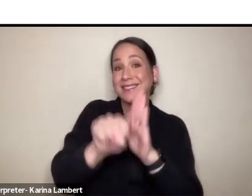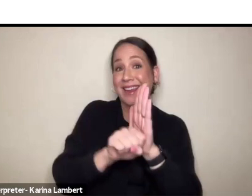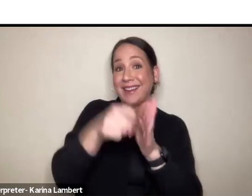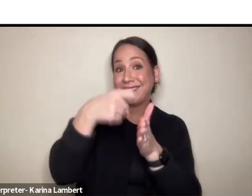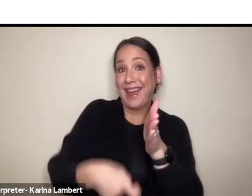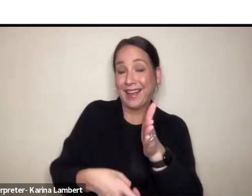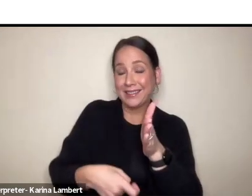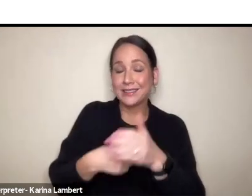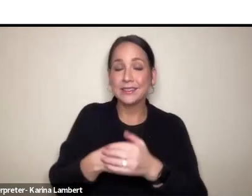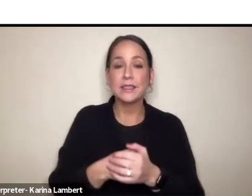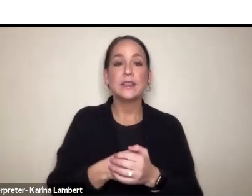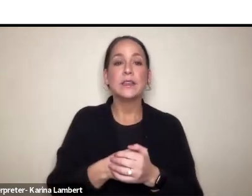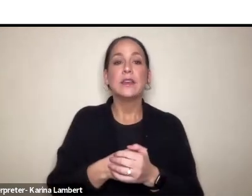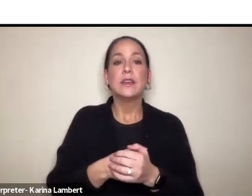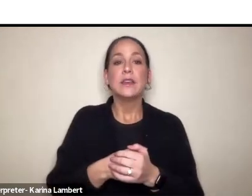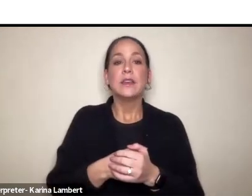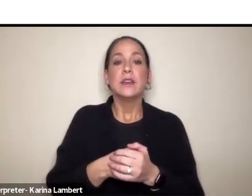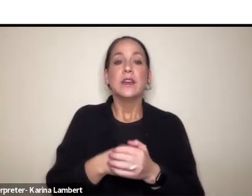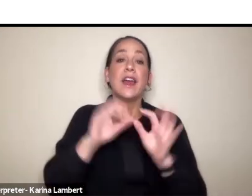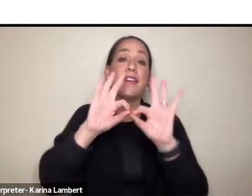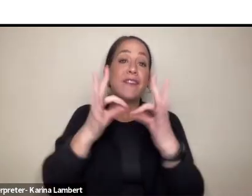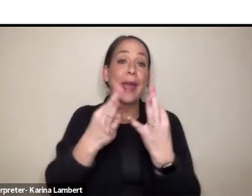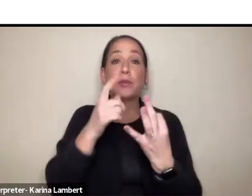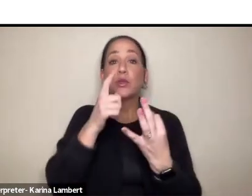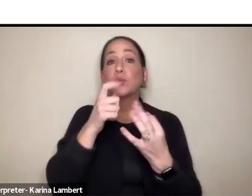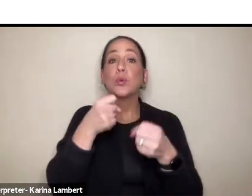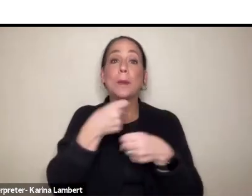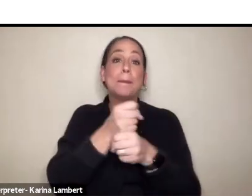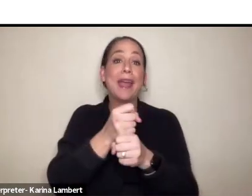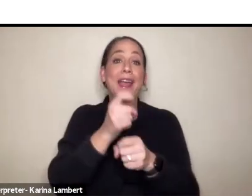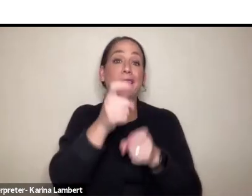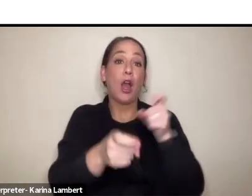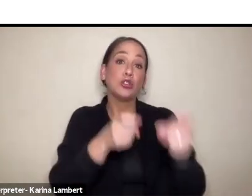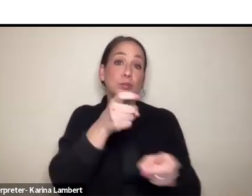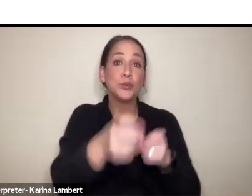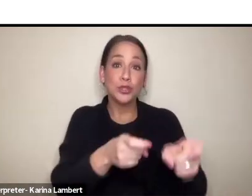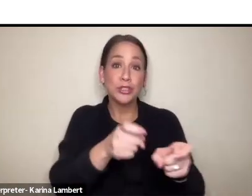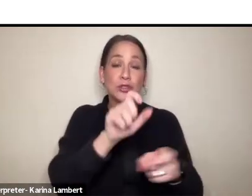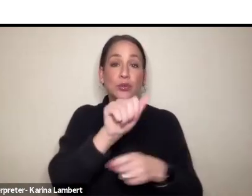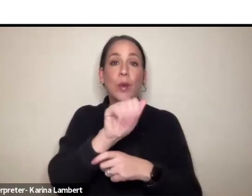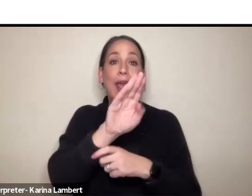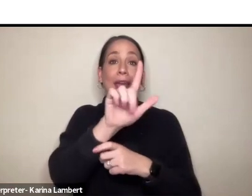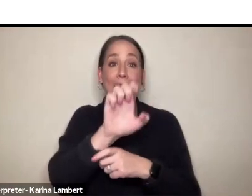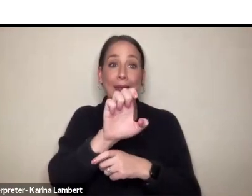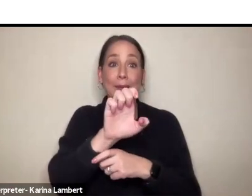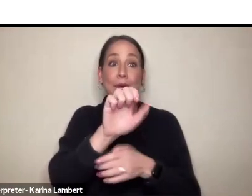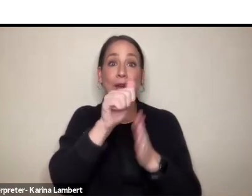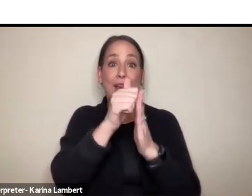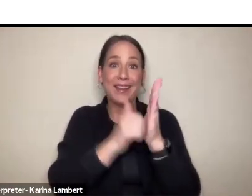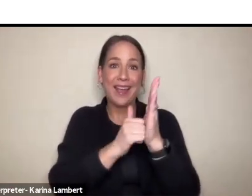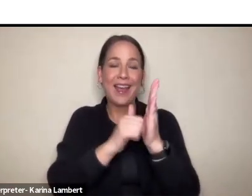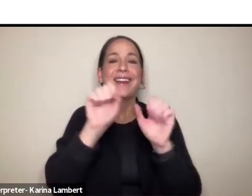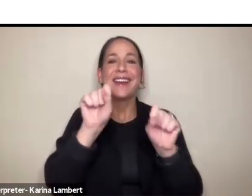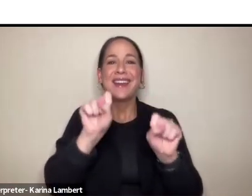are making contributions to the ABLE account can claim that income